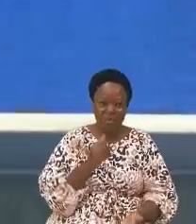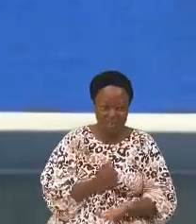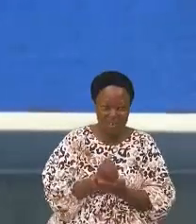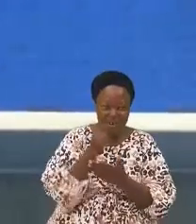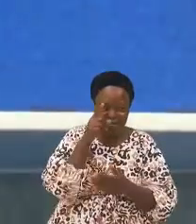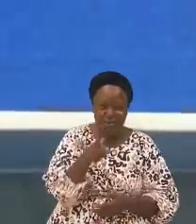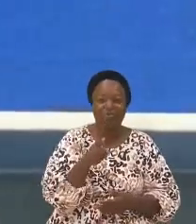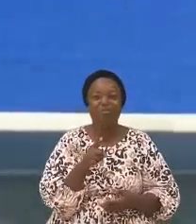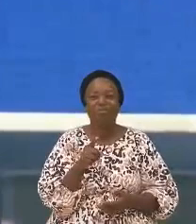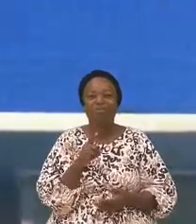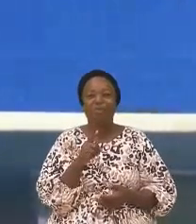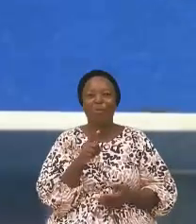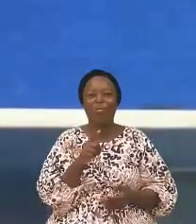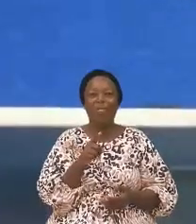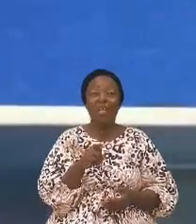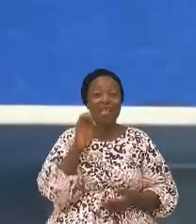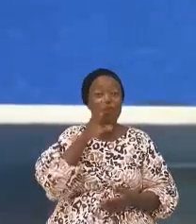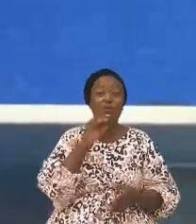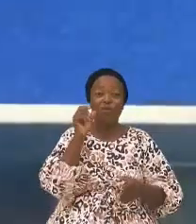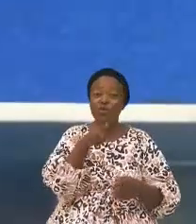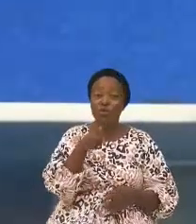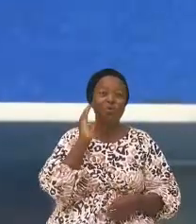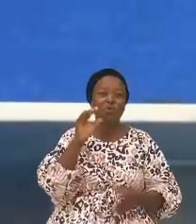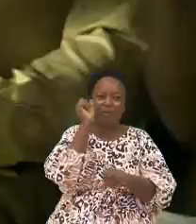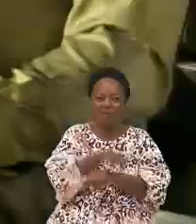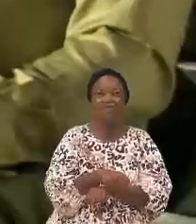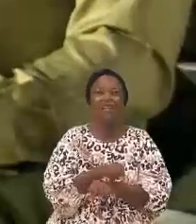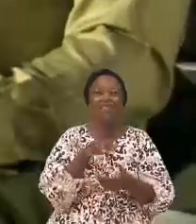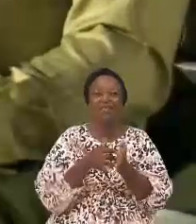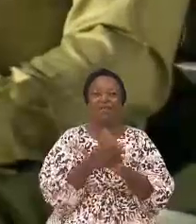Tonight, Christ will help you.